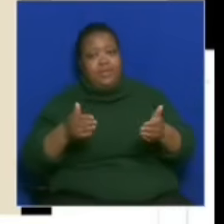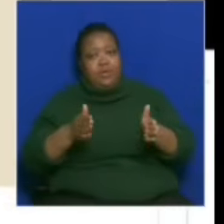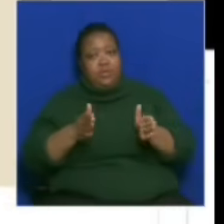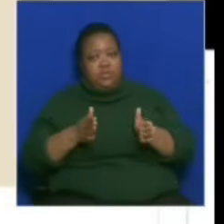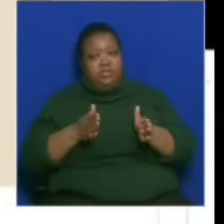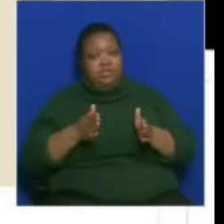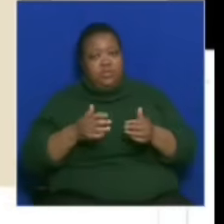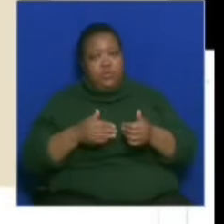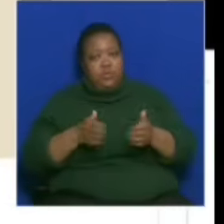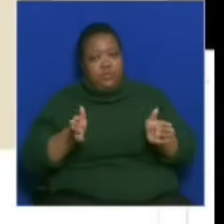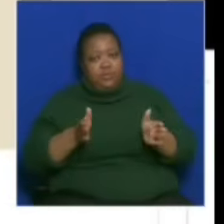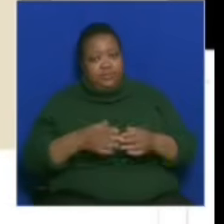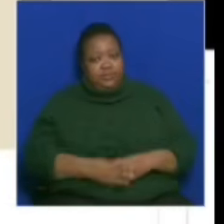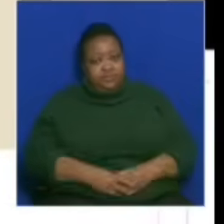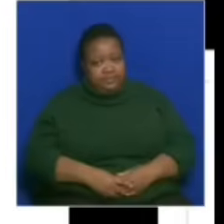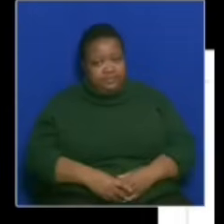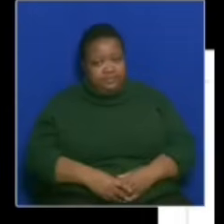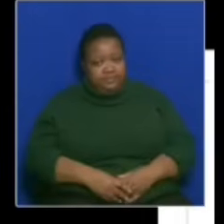at